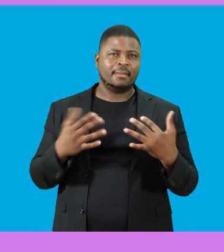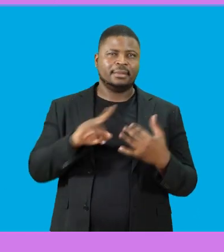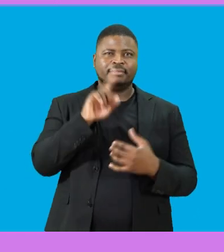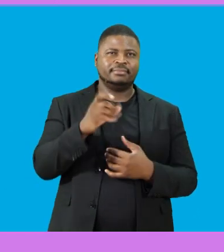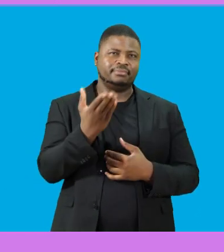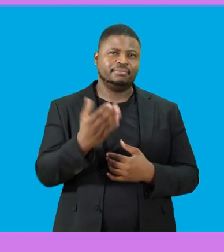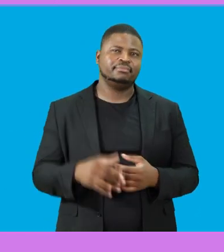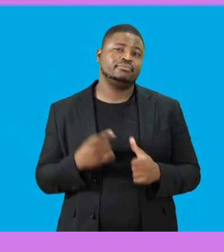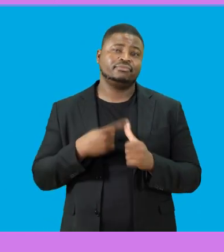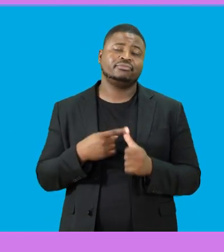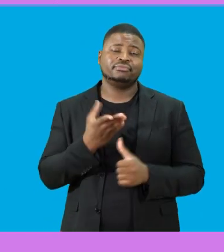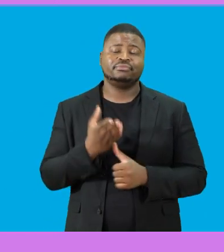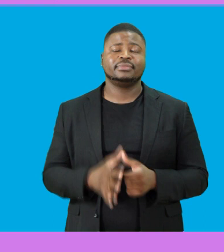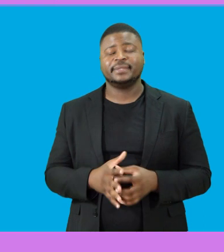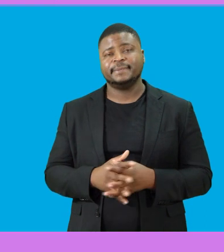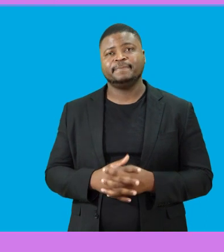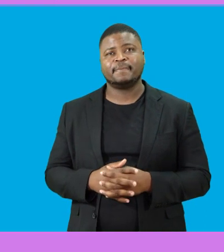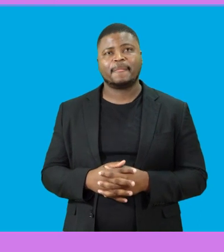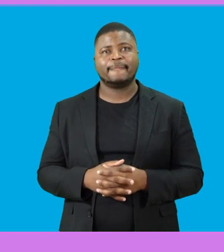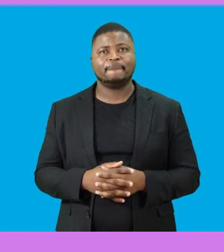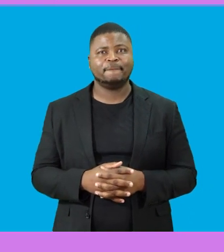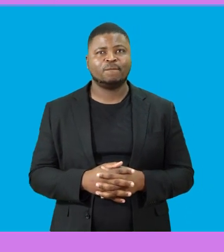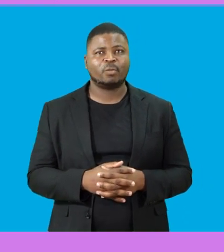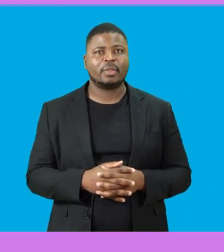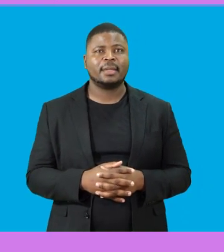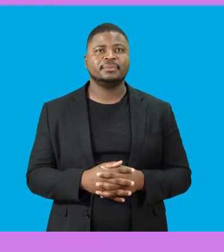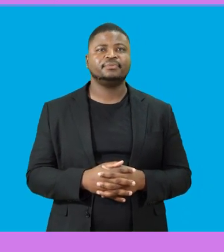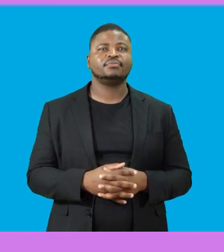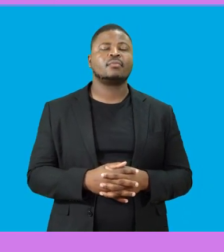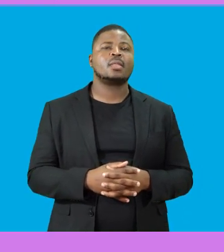is 310 divided by 50 over 100? Let's punch it on our calculator.